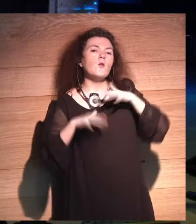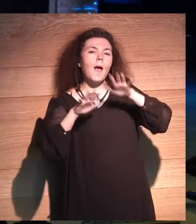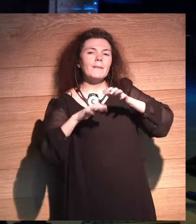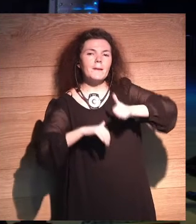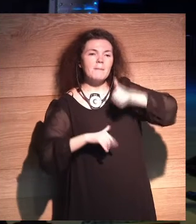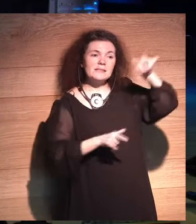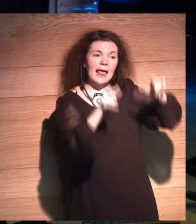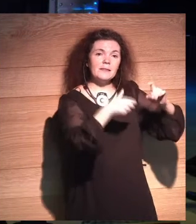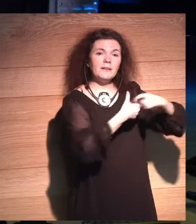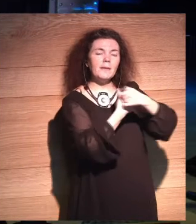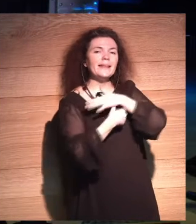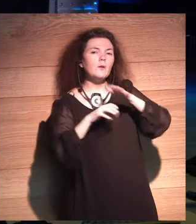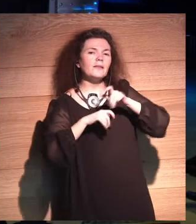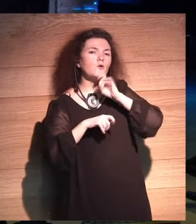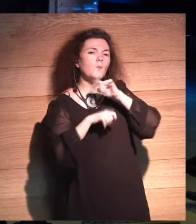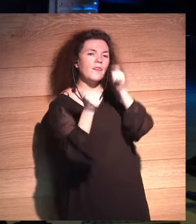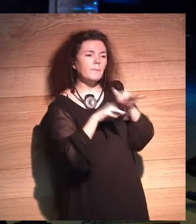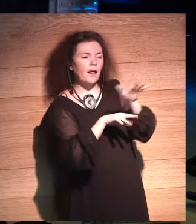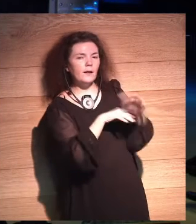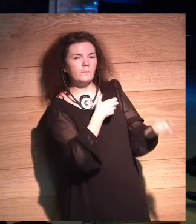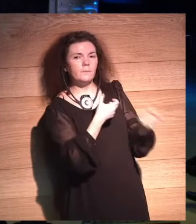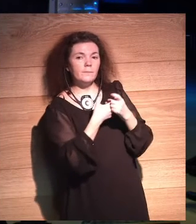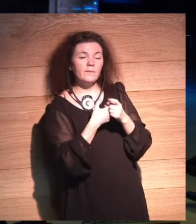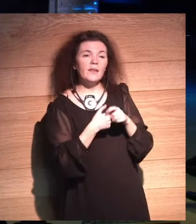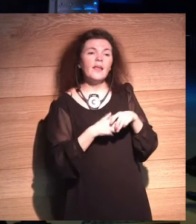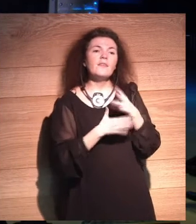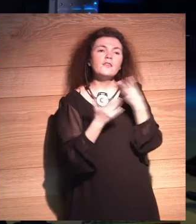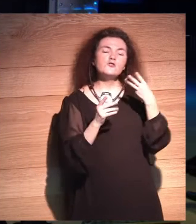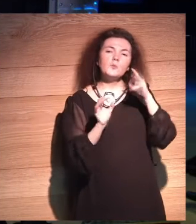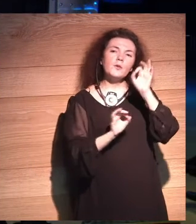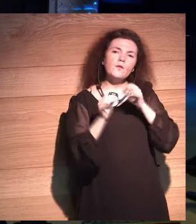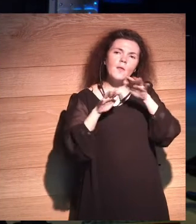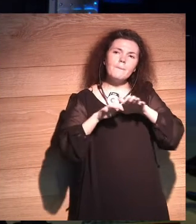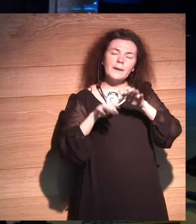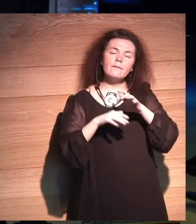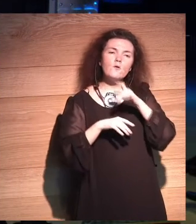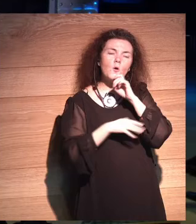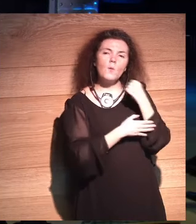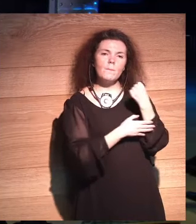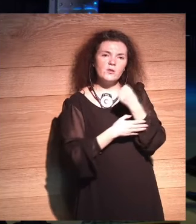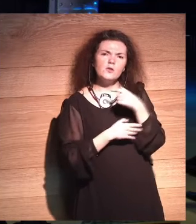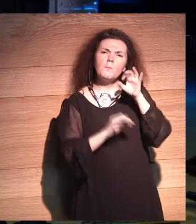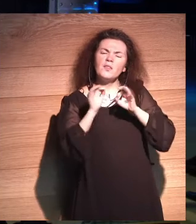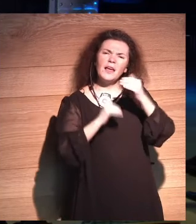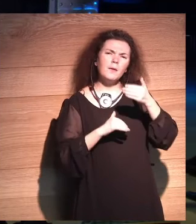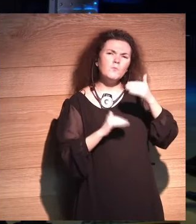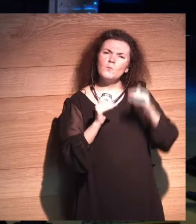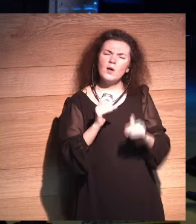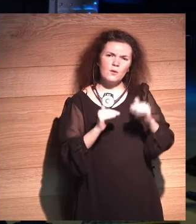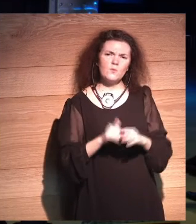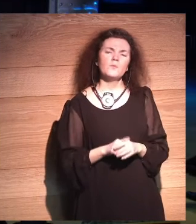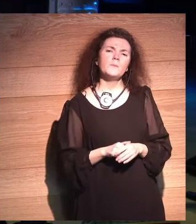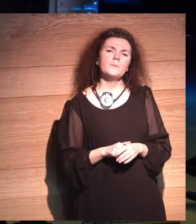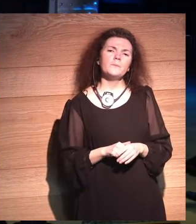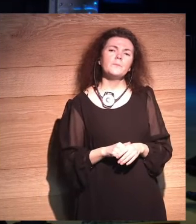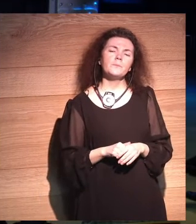So there's very, very little training. I'm doing a project now with the US Congress, again, that's been funded to